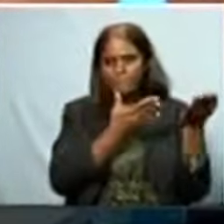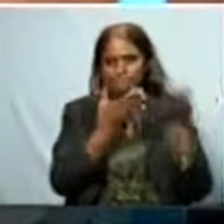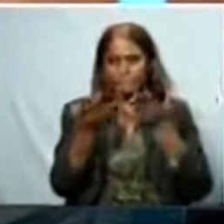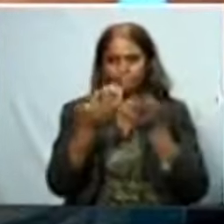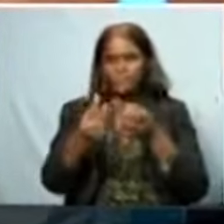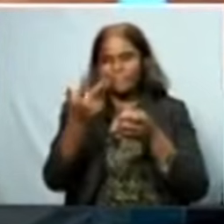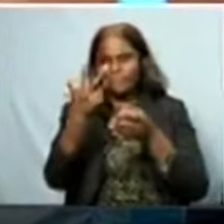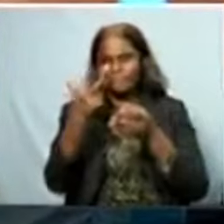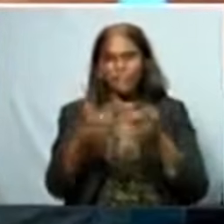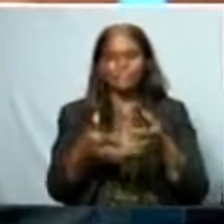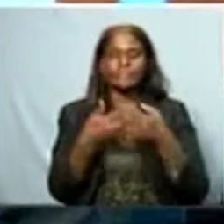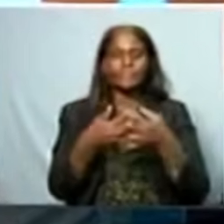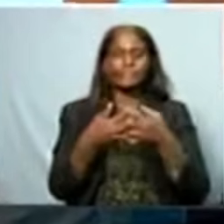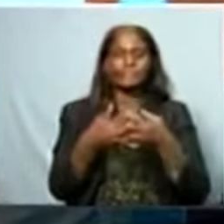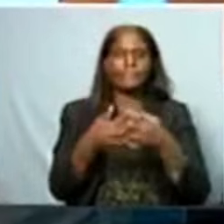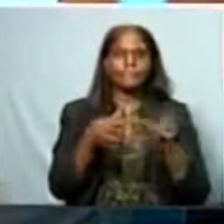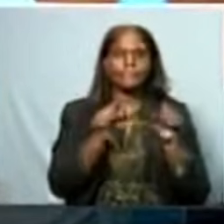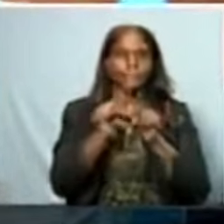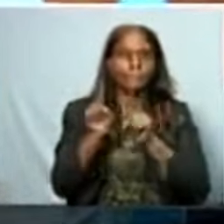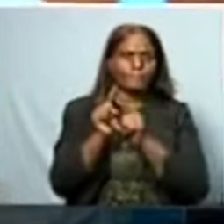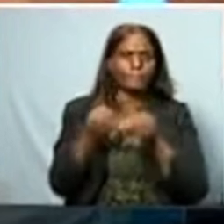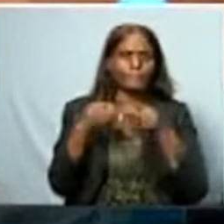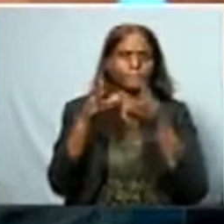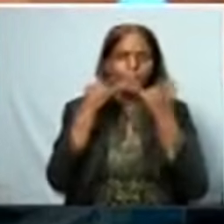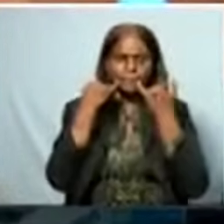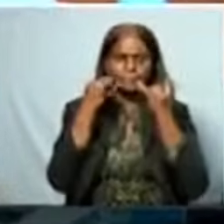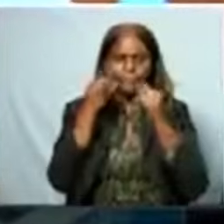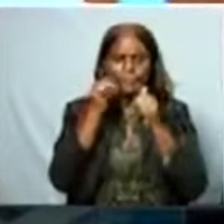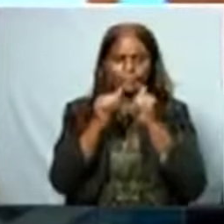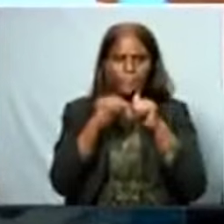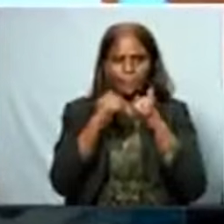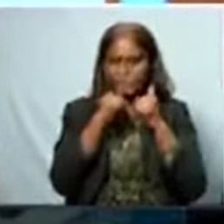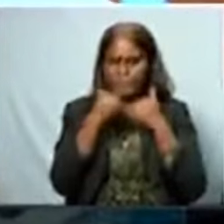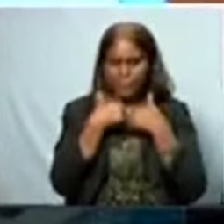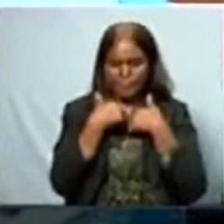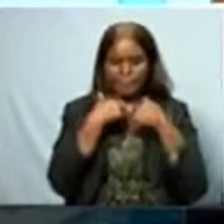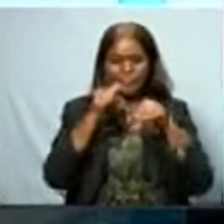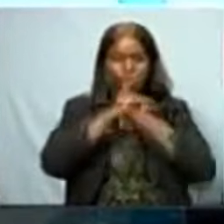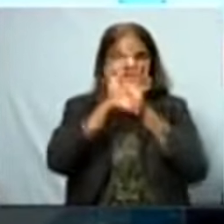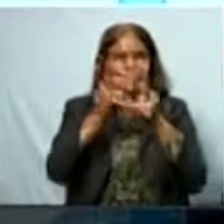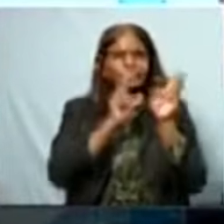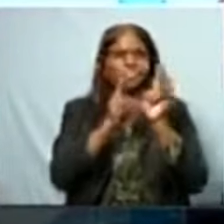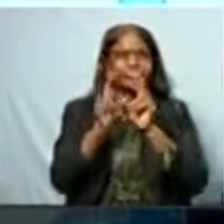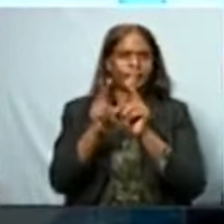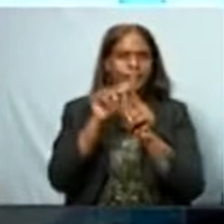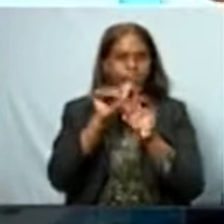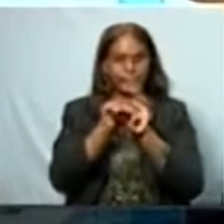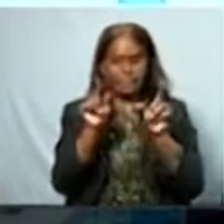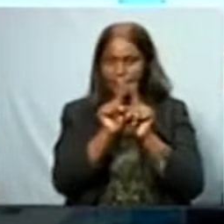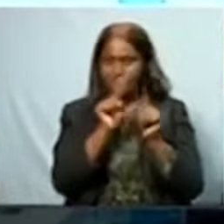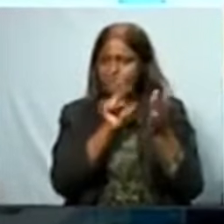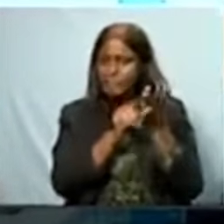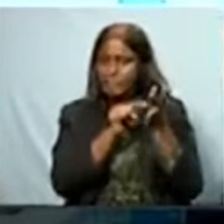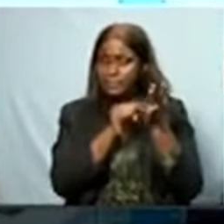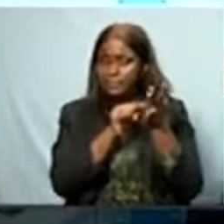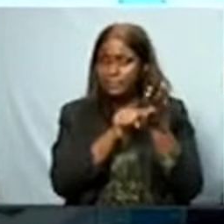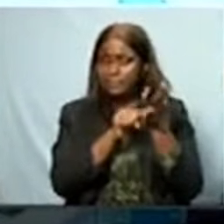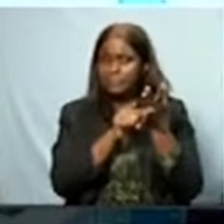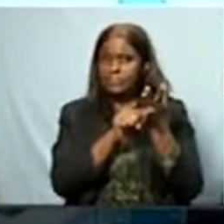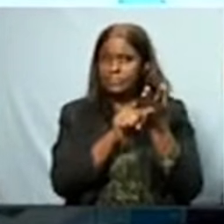X-ray machines. Also provide information, because we didn't have any clear-cut answer on that one.